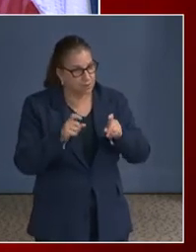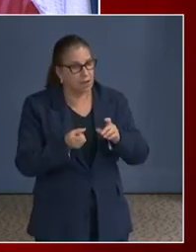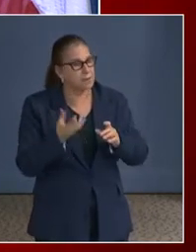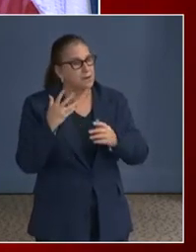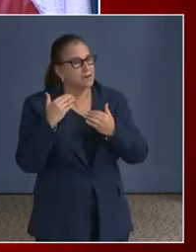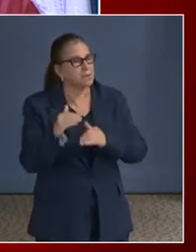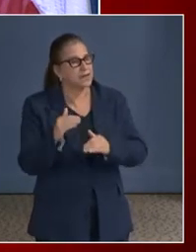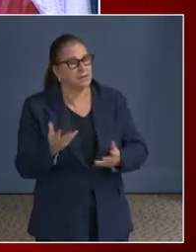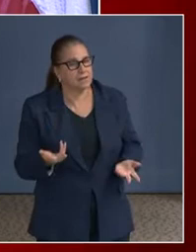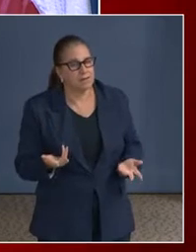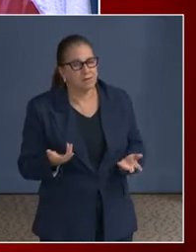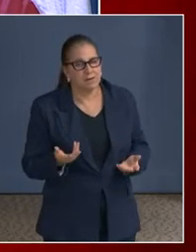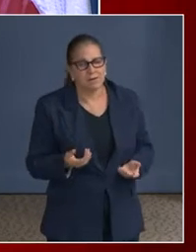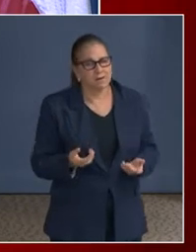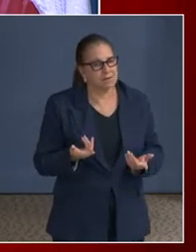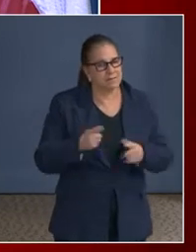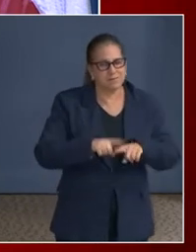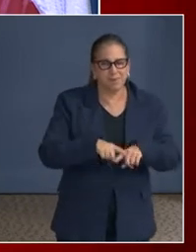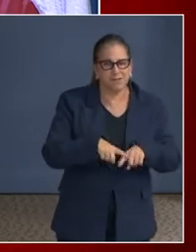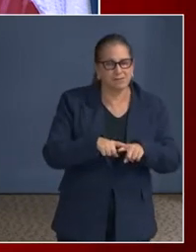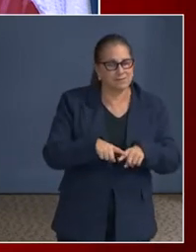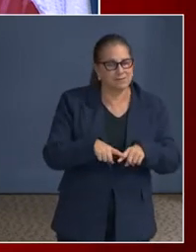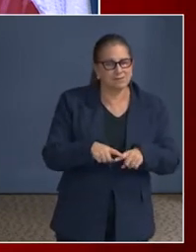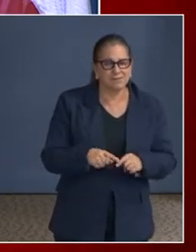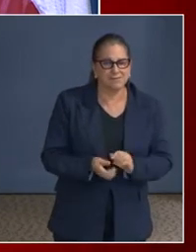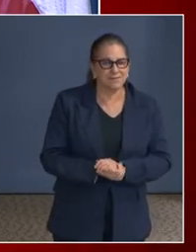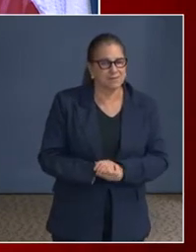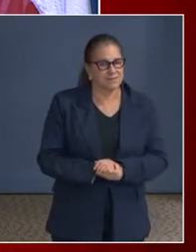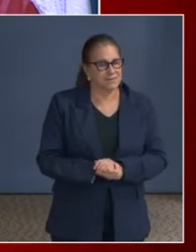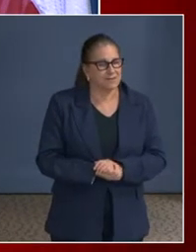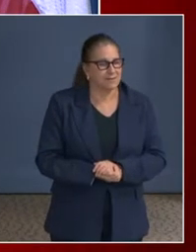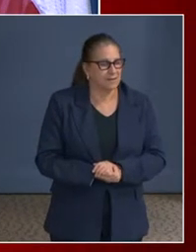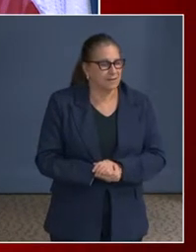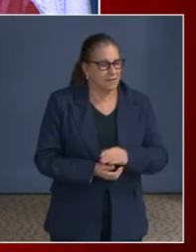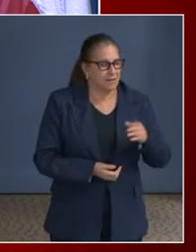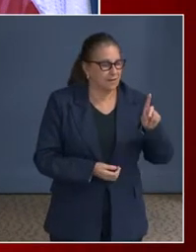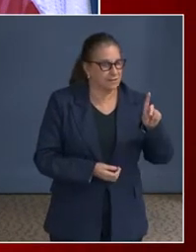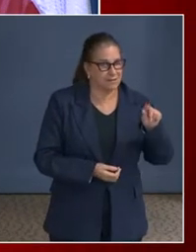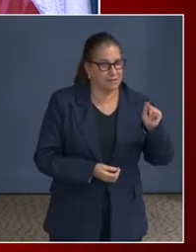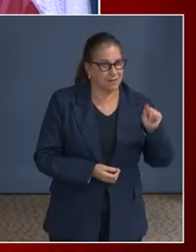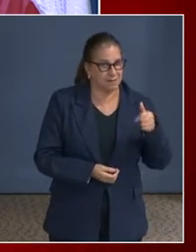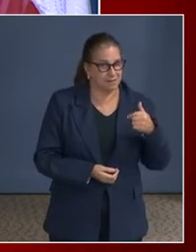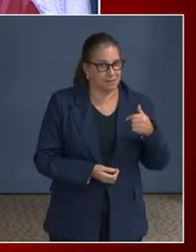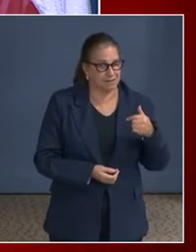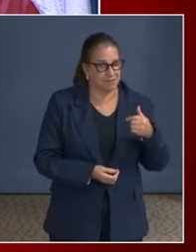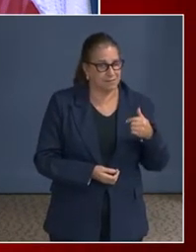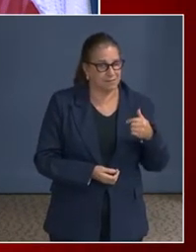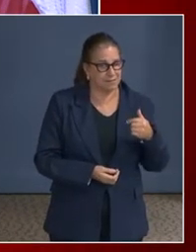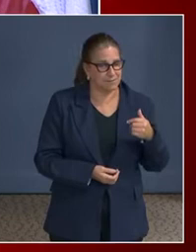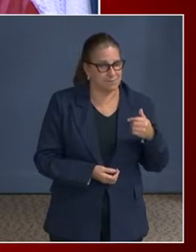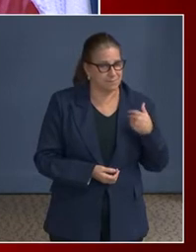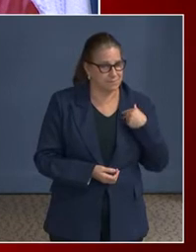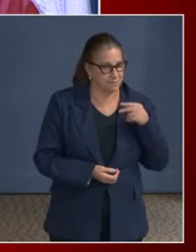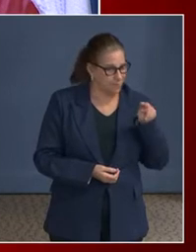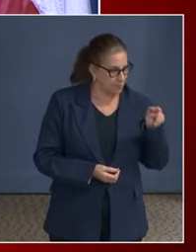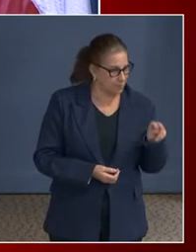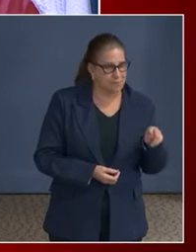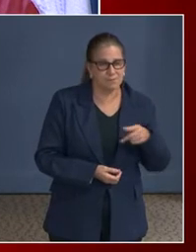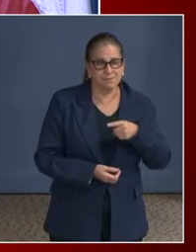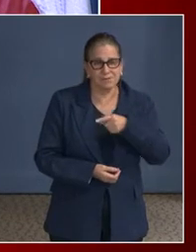depend on some of the trends, right? So, for example, our mass testing sites will have larger flows than, in some cases, our